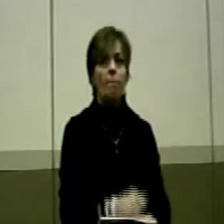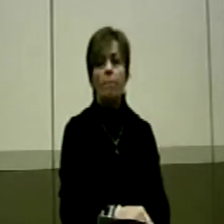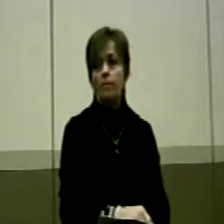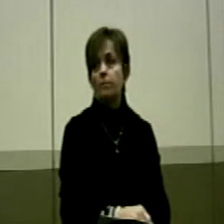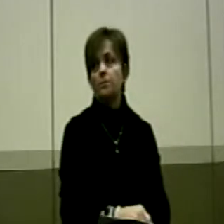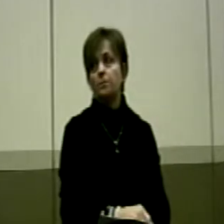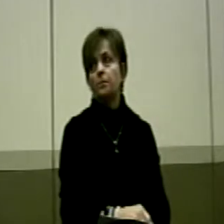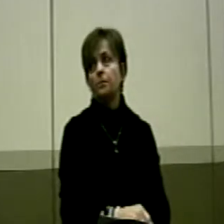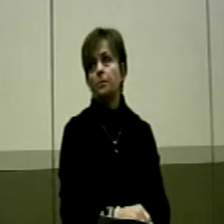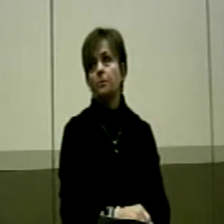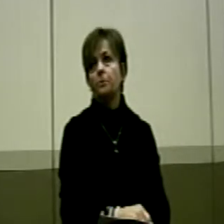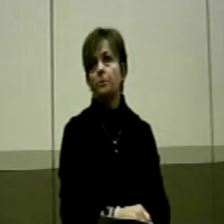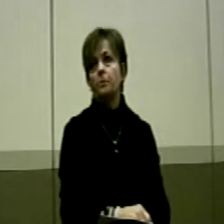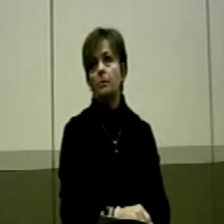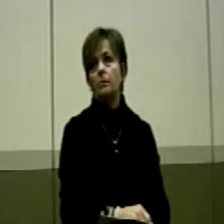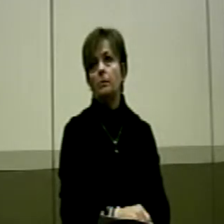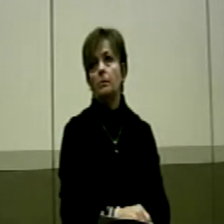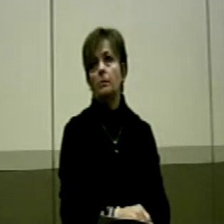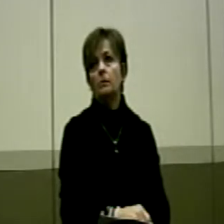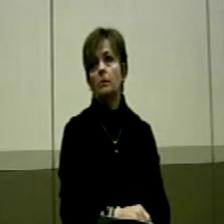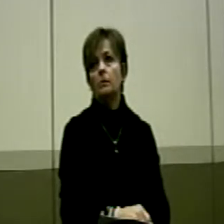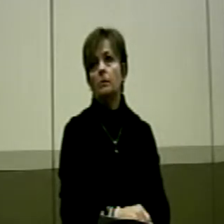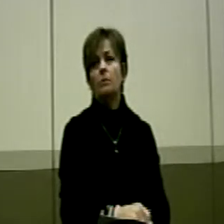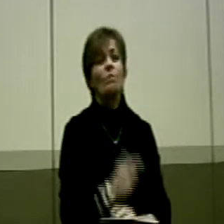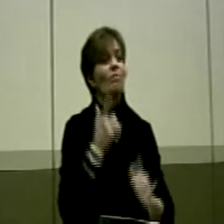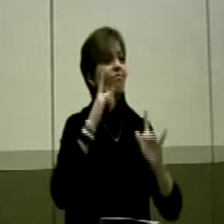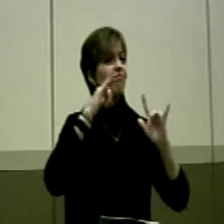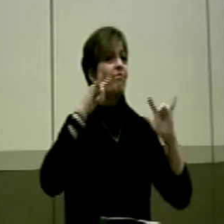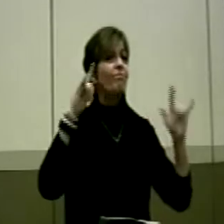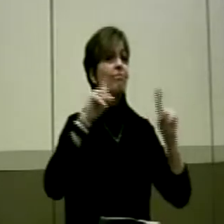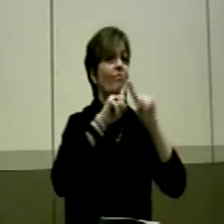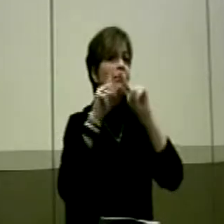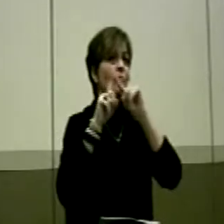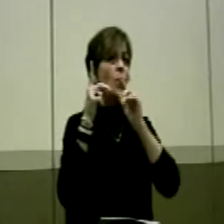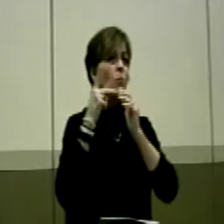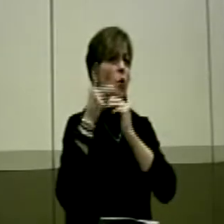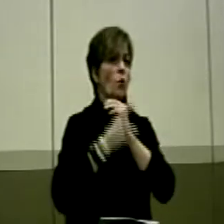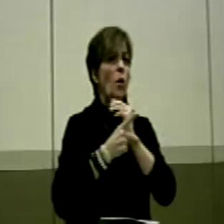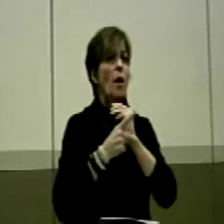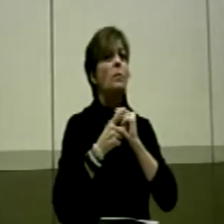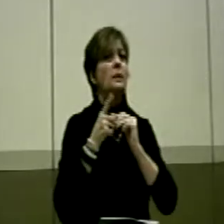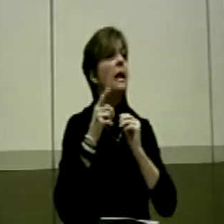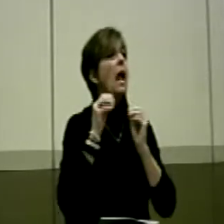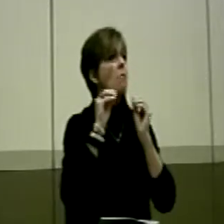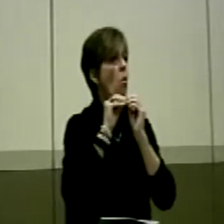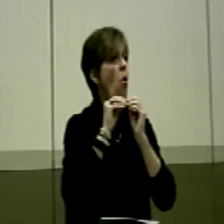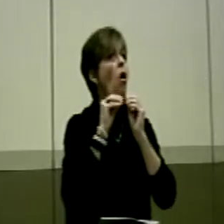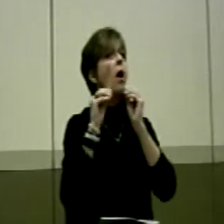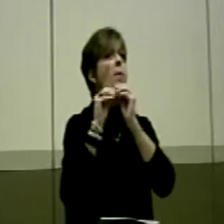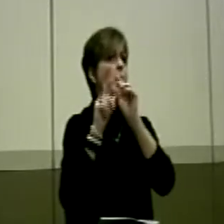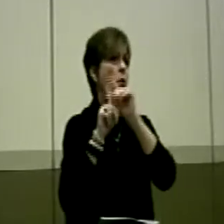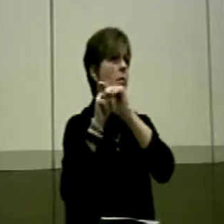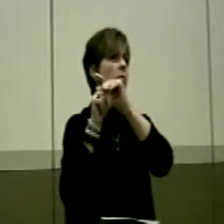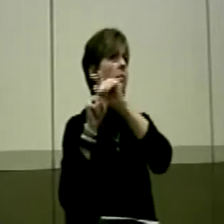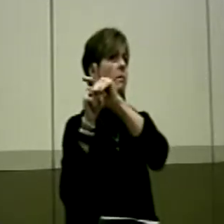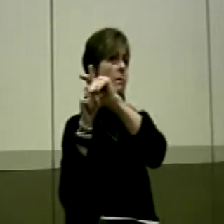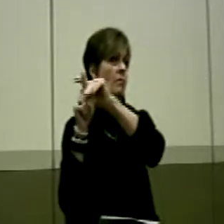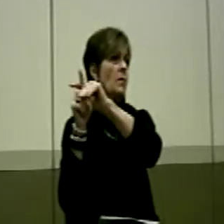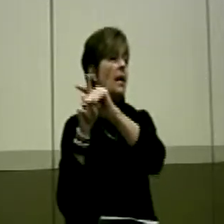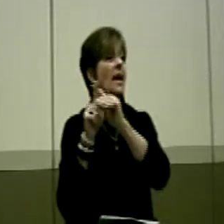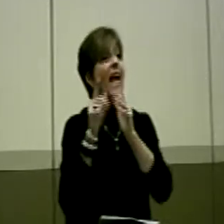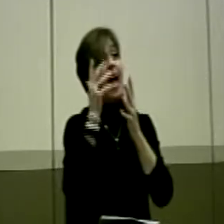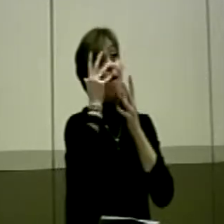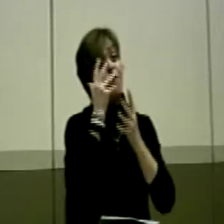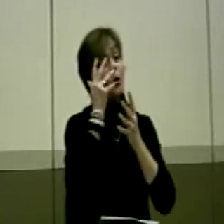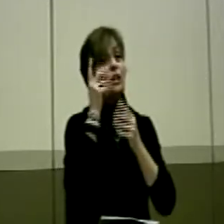So there's a variety of programs out there, more and more, that are like popping up. That unfortunately they're new even for